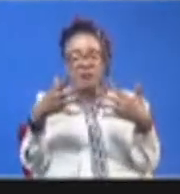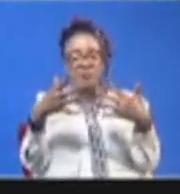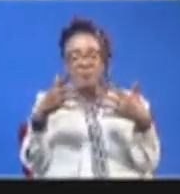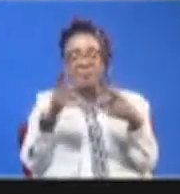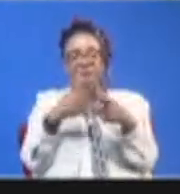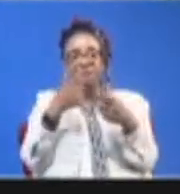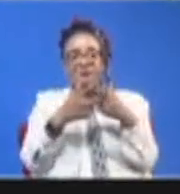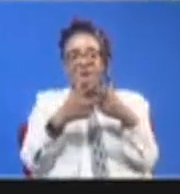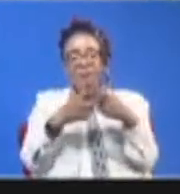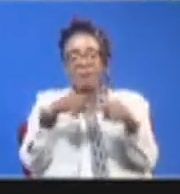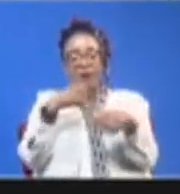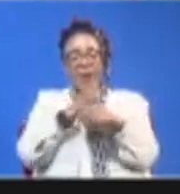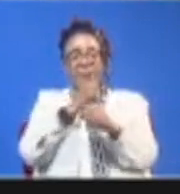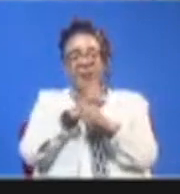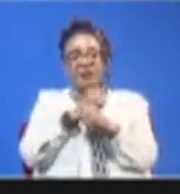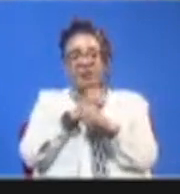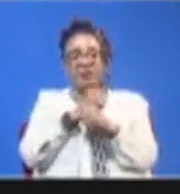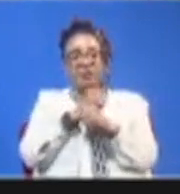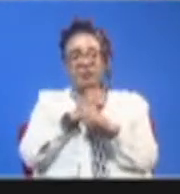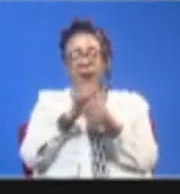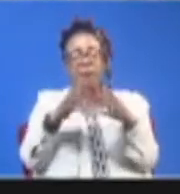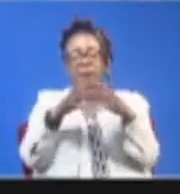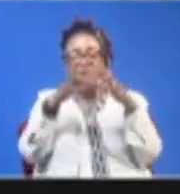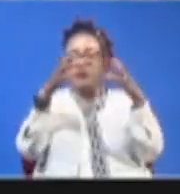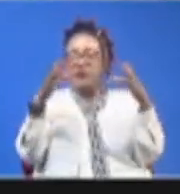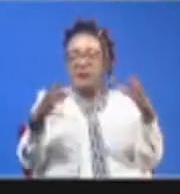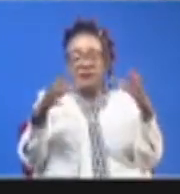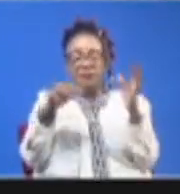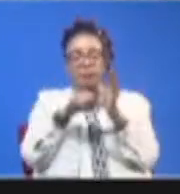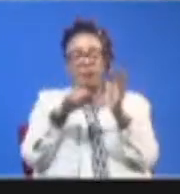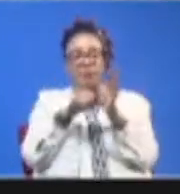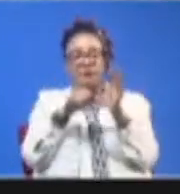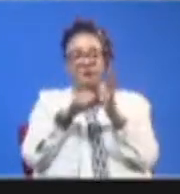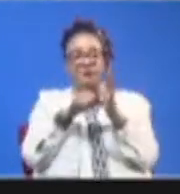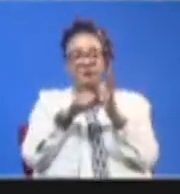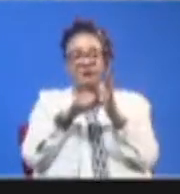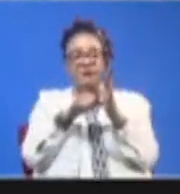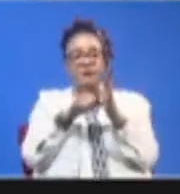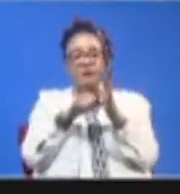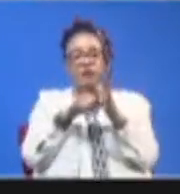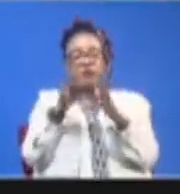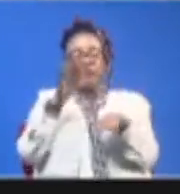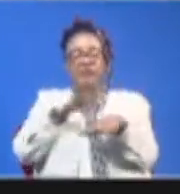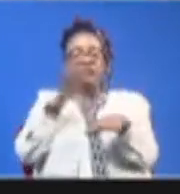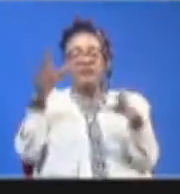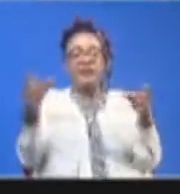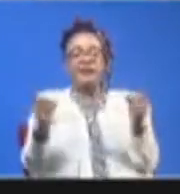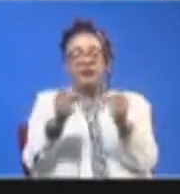remains one of the major impediments to an effective attack